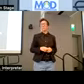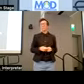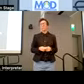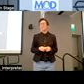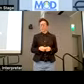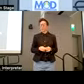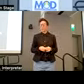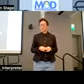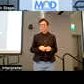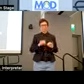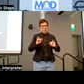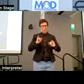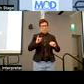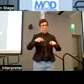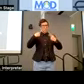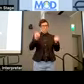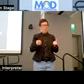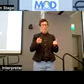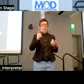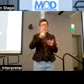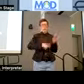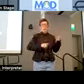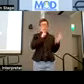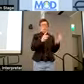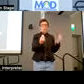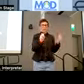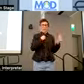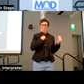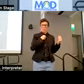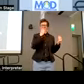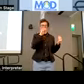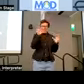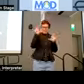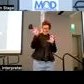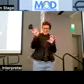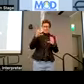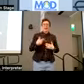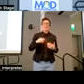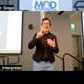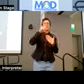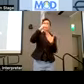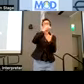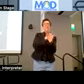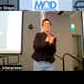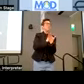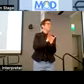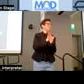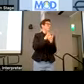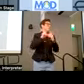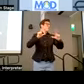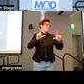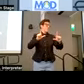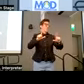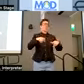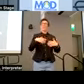And one thing over the years has driven me right out of my mind is the checklist mentality, right? And, you know, in this space